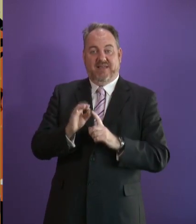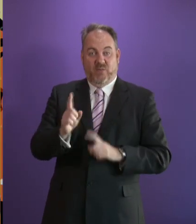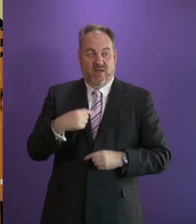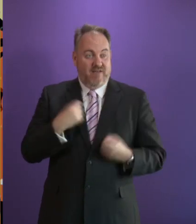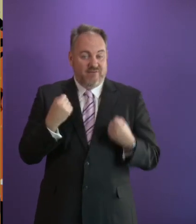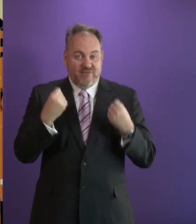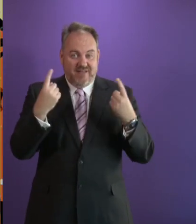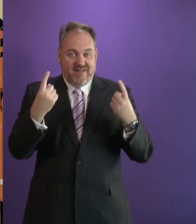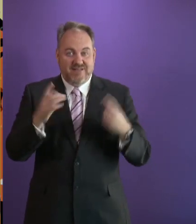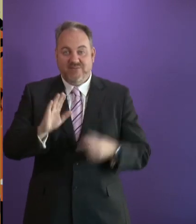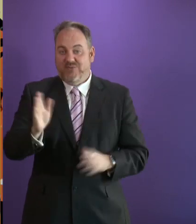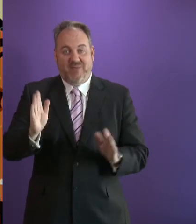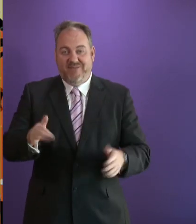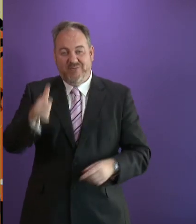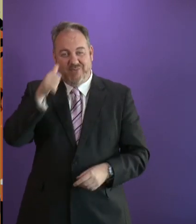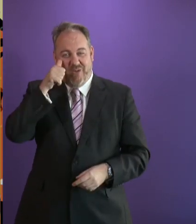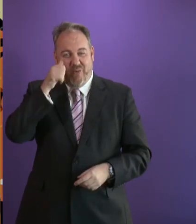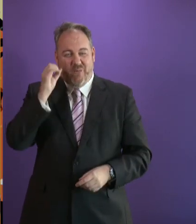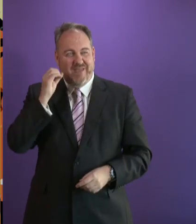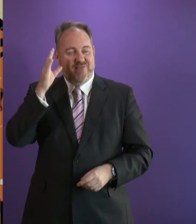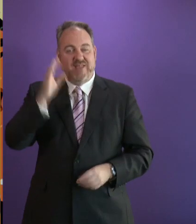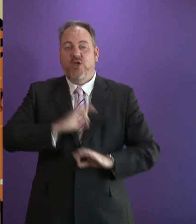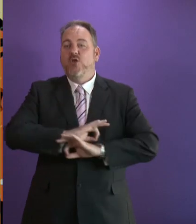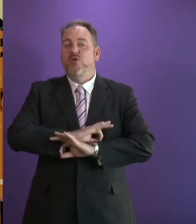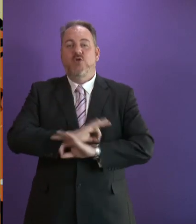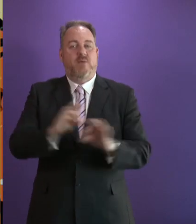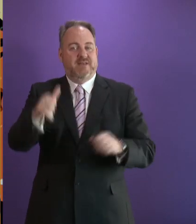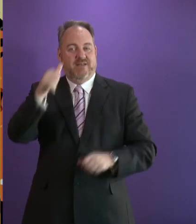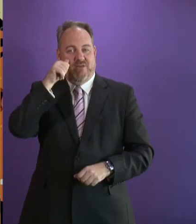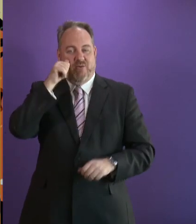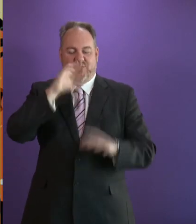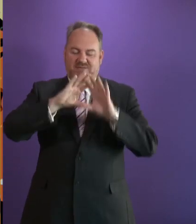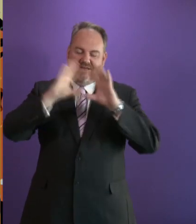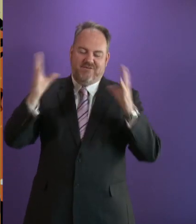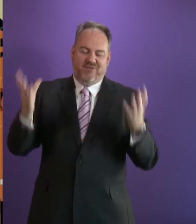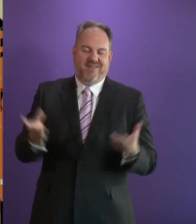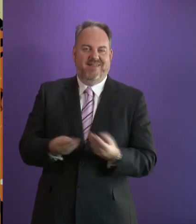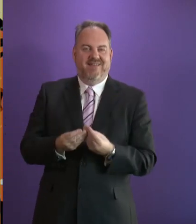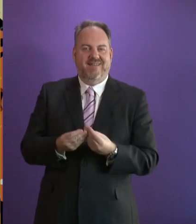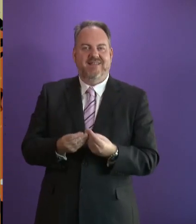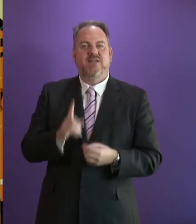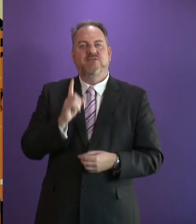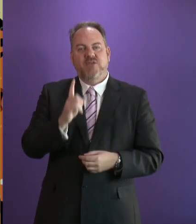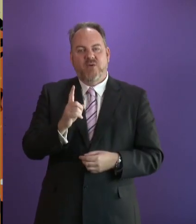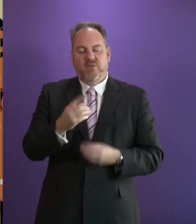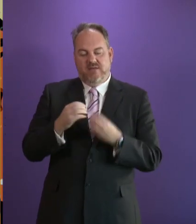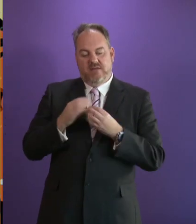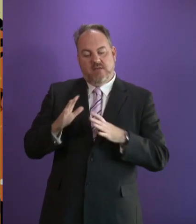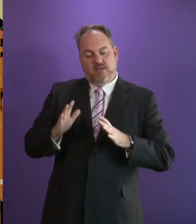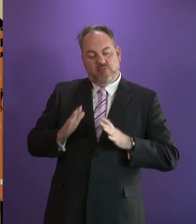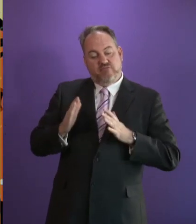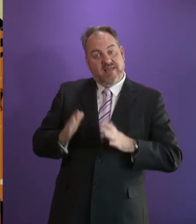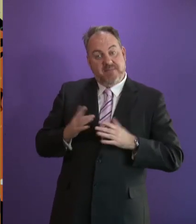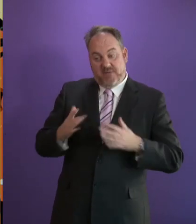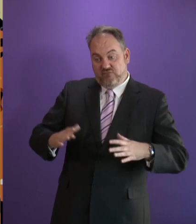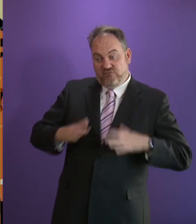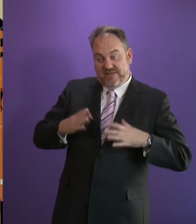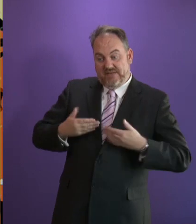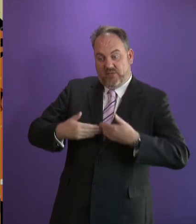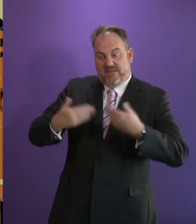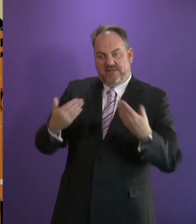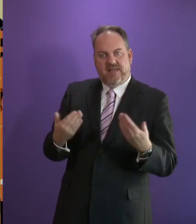you don't, and nobody does, and they never will. So you need to know what you need to know for that day. So prep is key, and being surrounded by